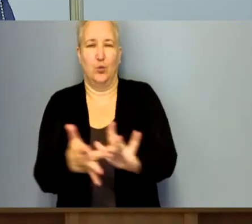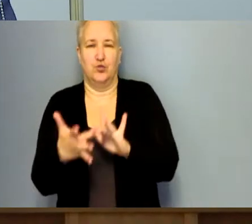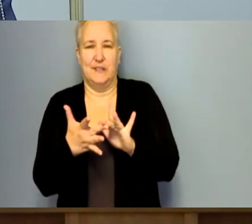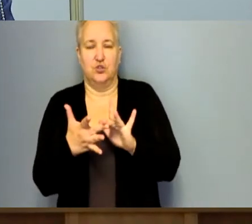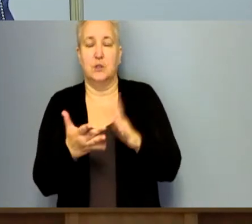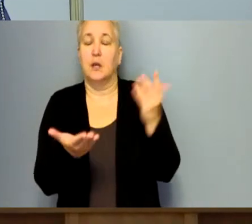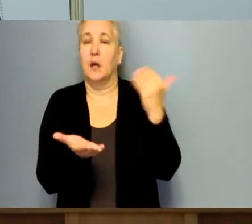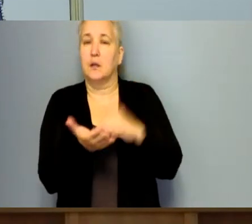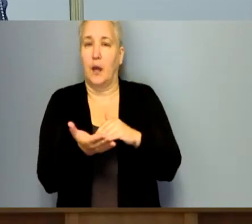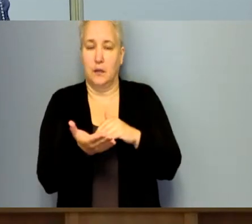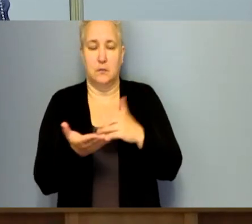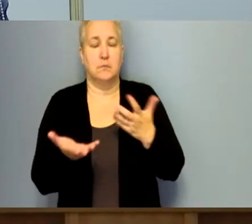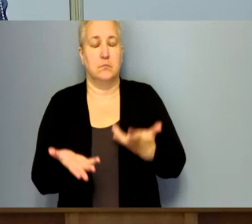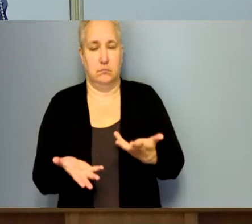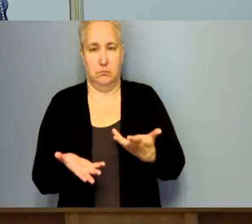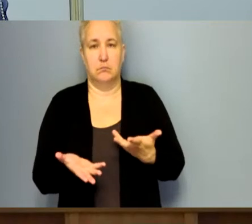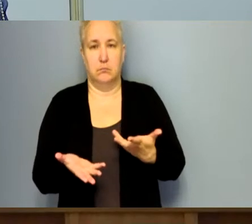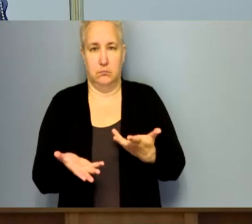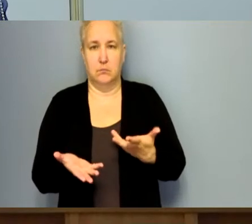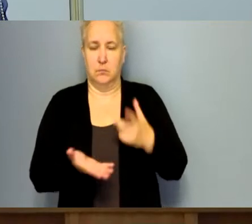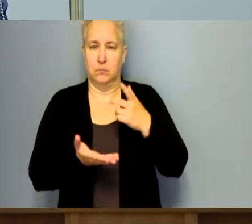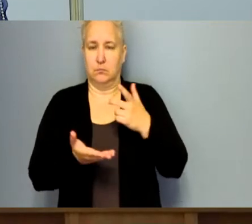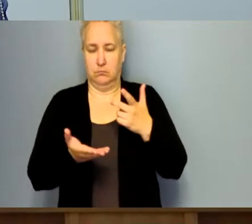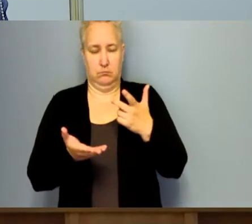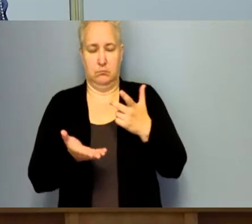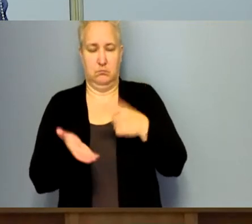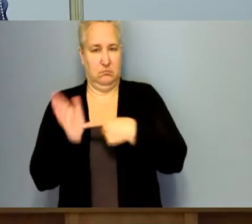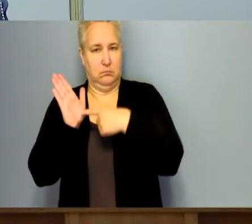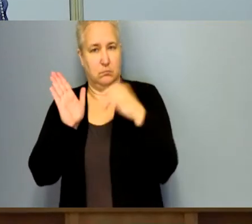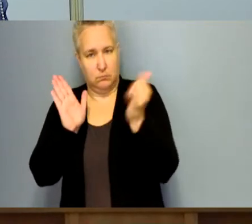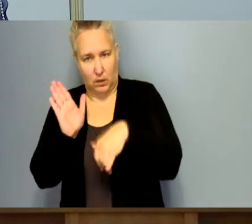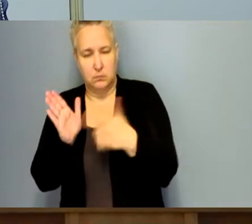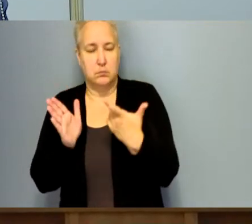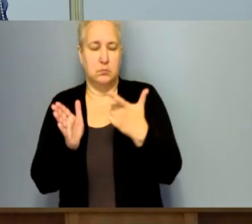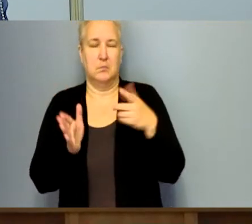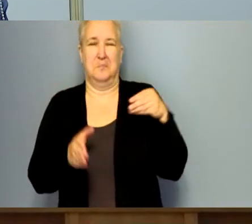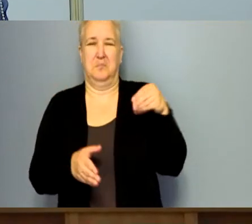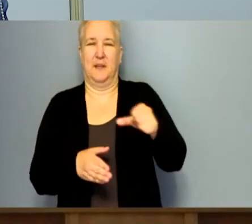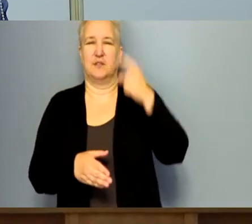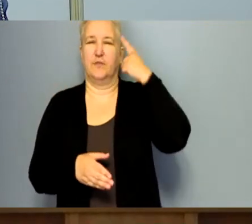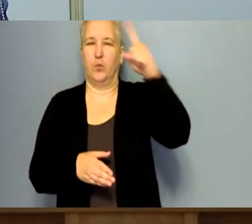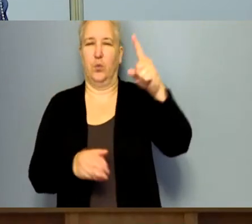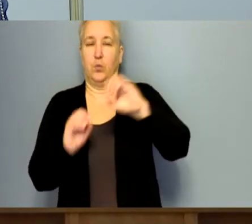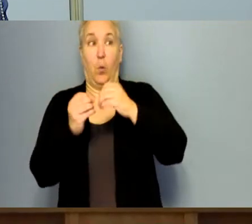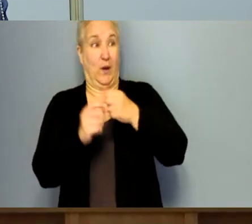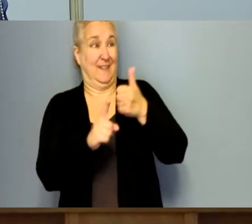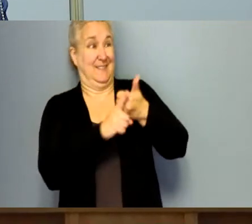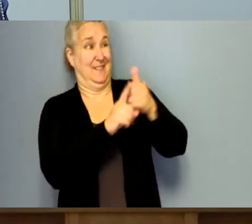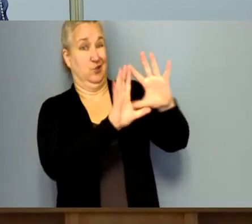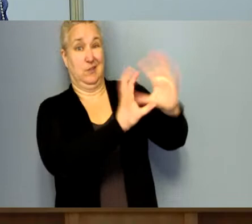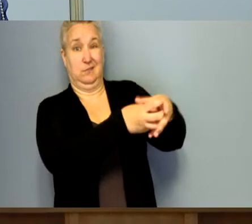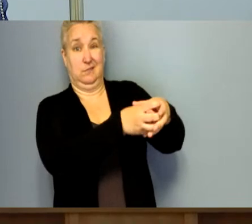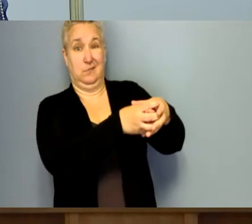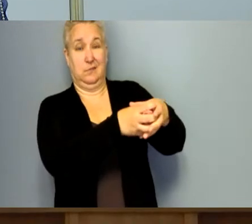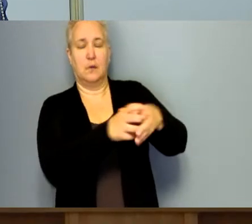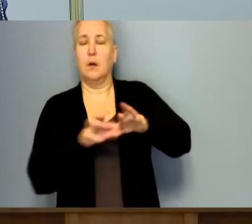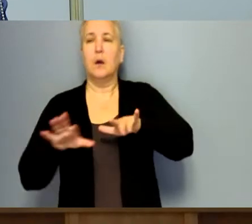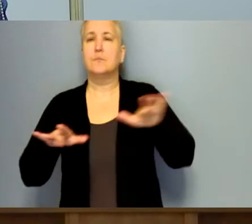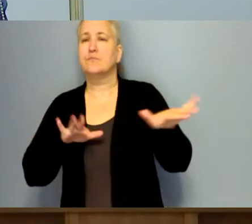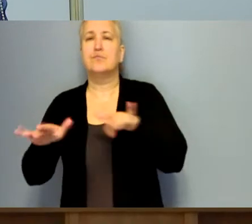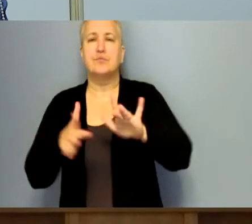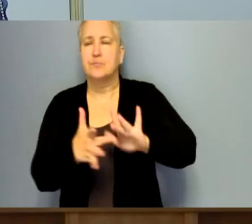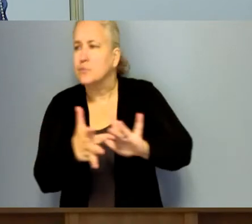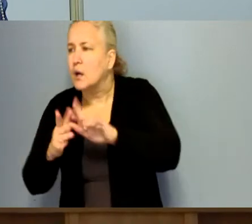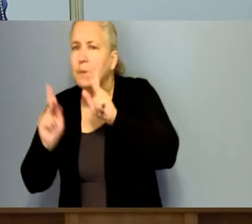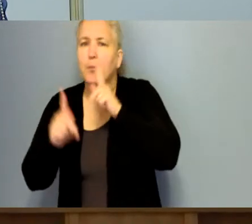this is just what it sounds like. This is paying basically for this organization to kind of go out and come into contact with people